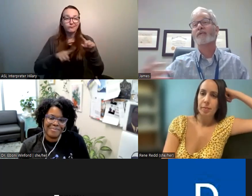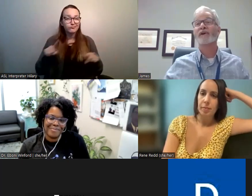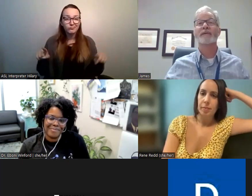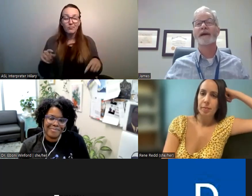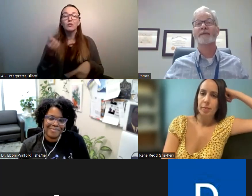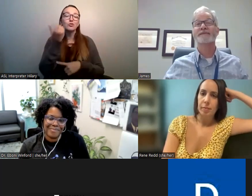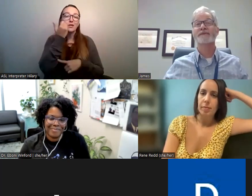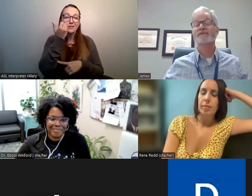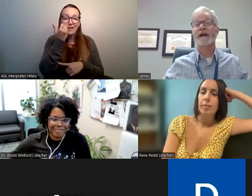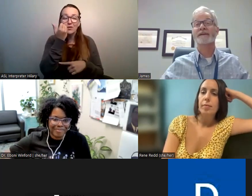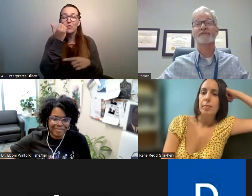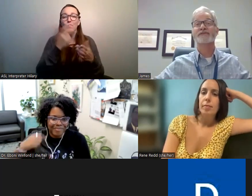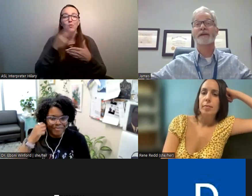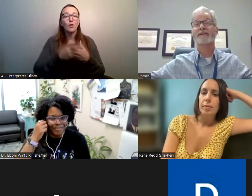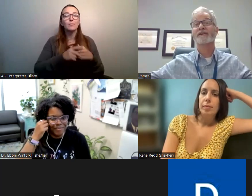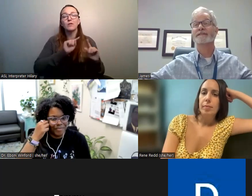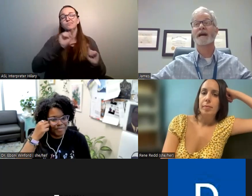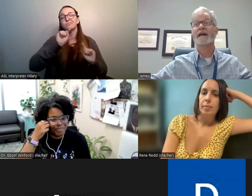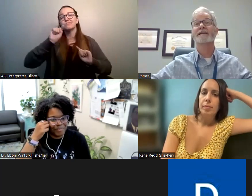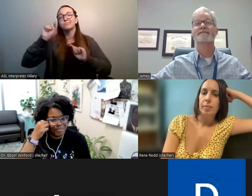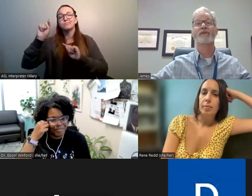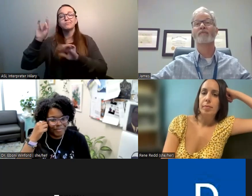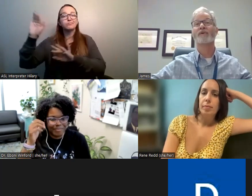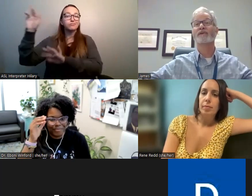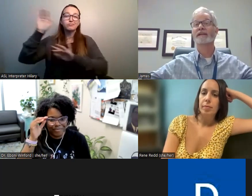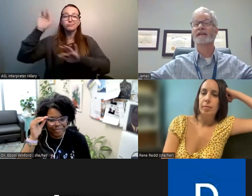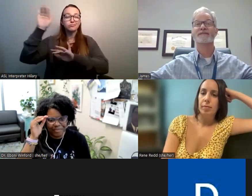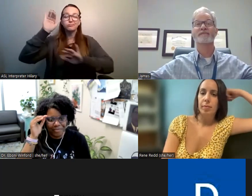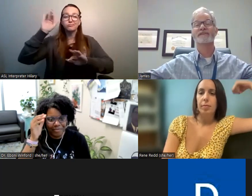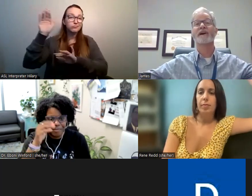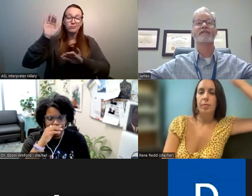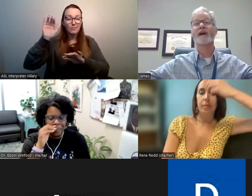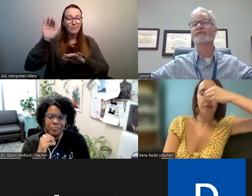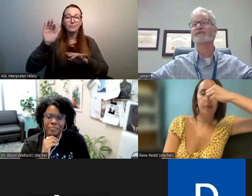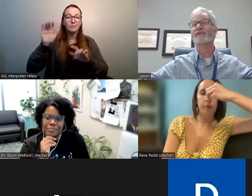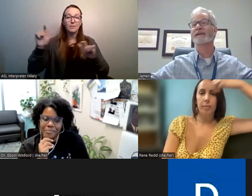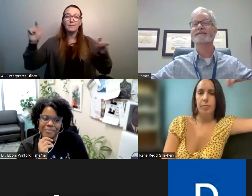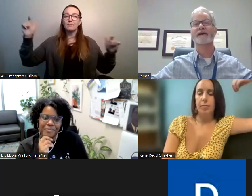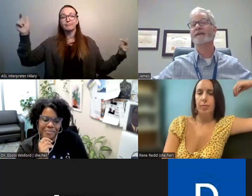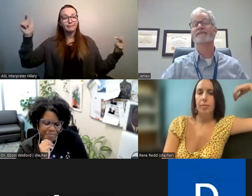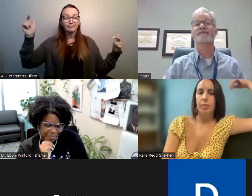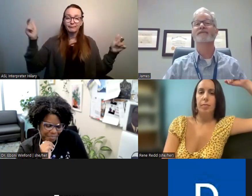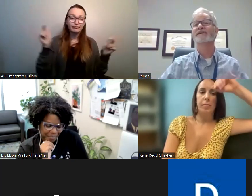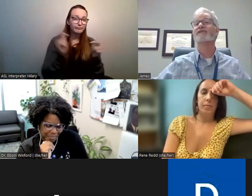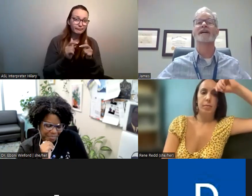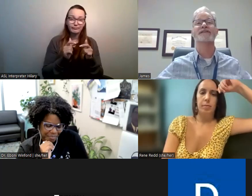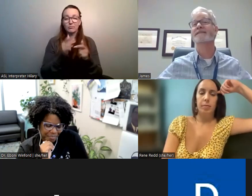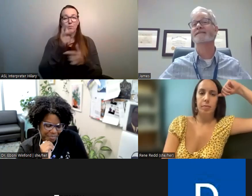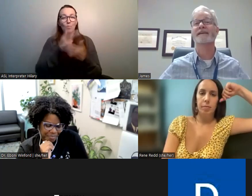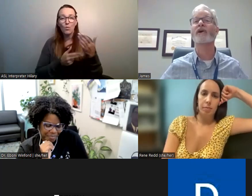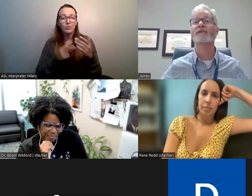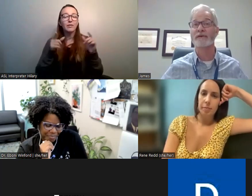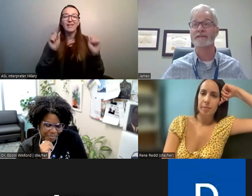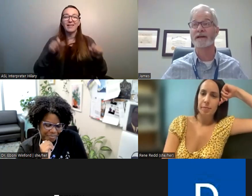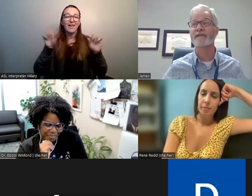that go all the way up to tractor trailer size mobile clinics with 12 operatories that are able to do extractions